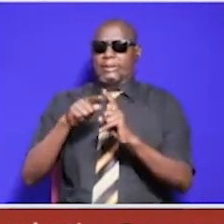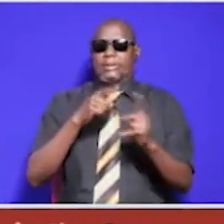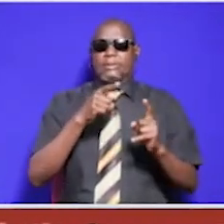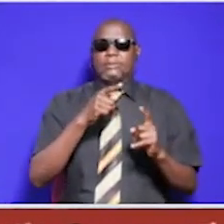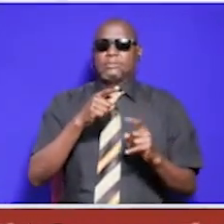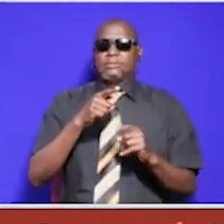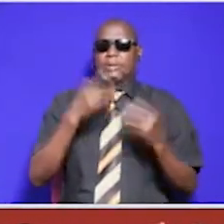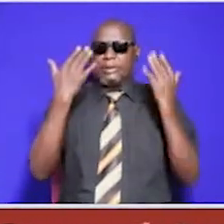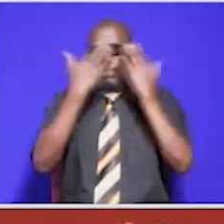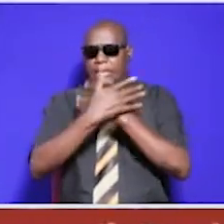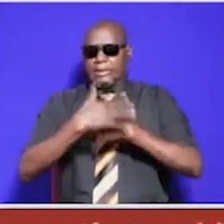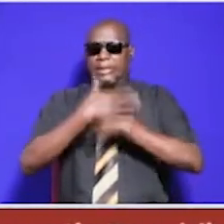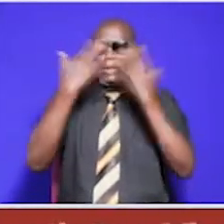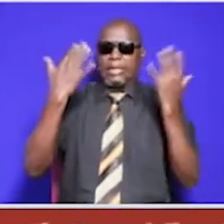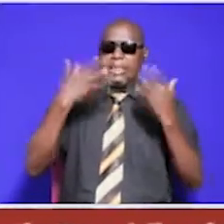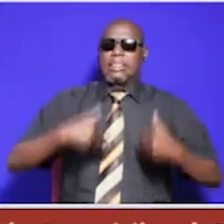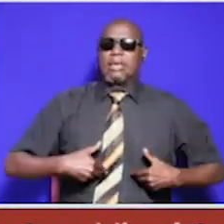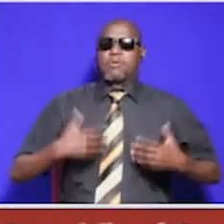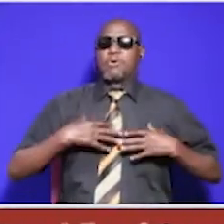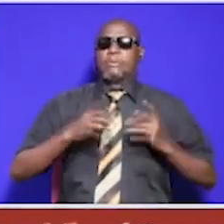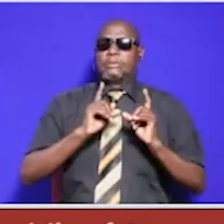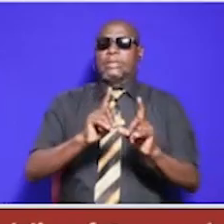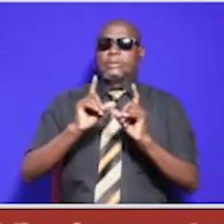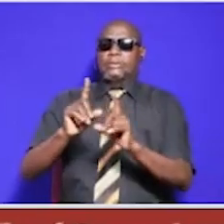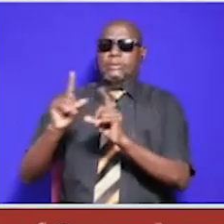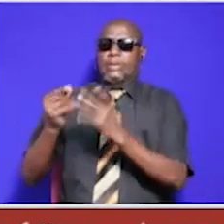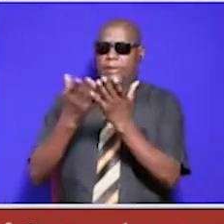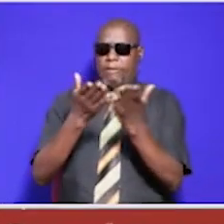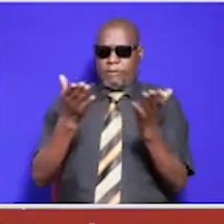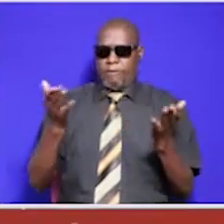killing young people. They are killing people that have young children.